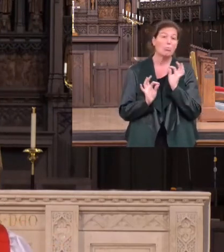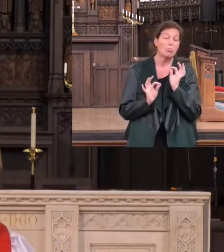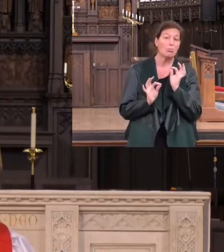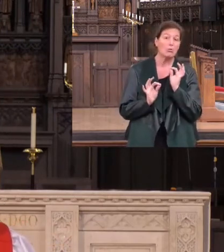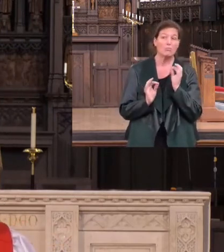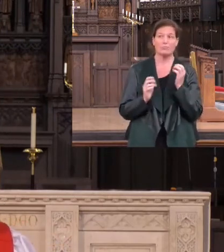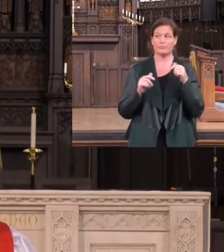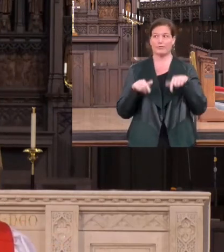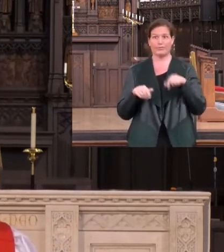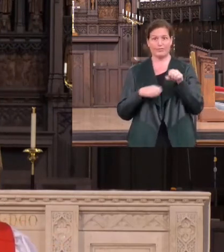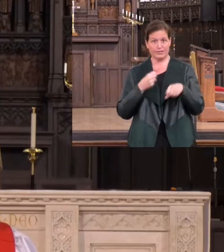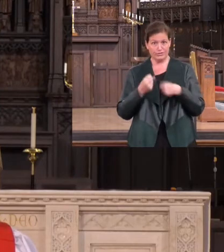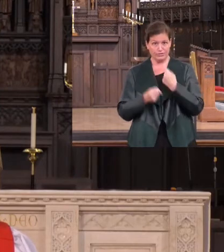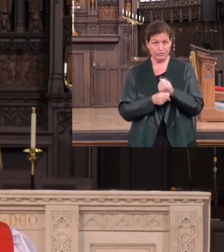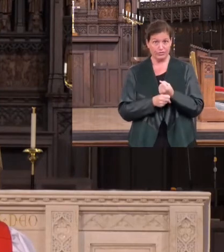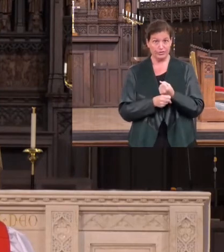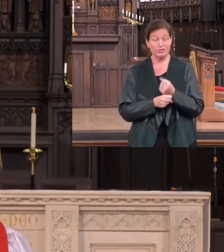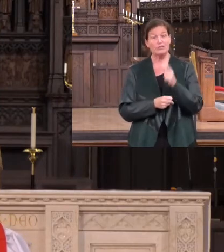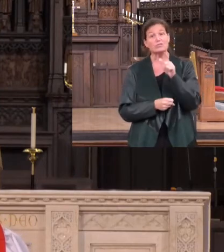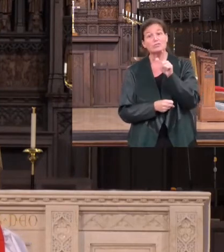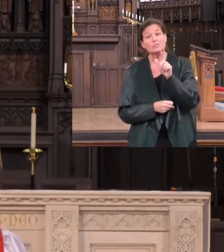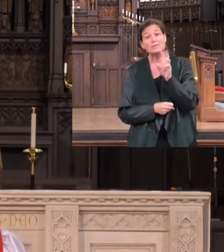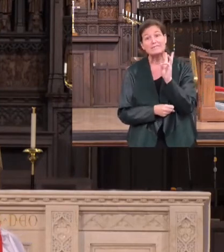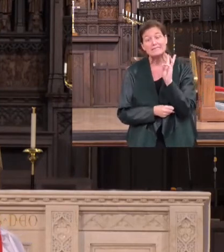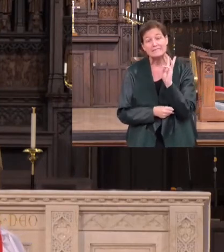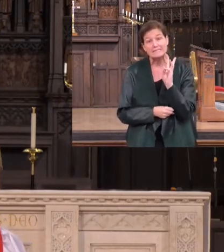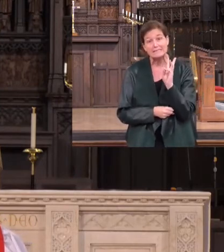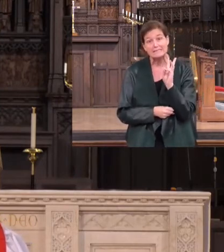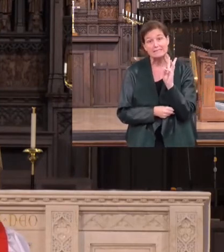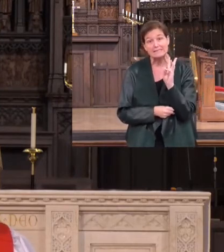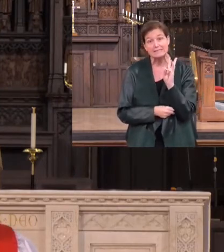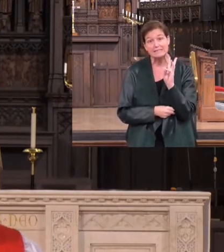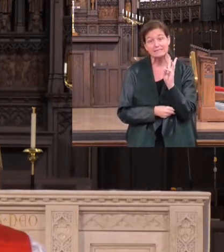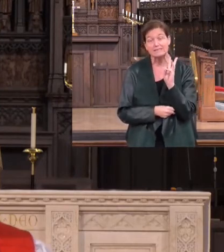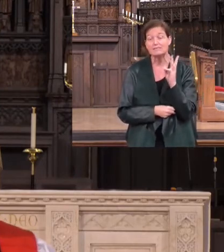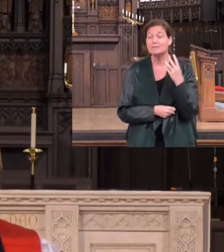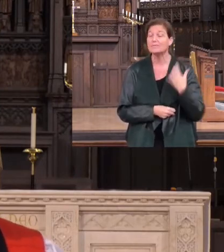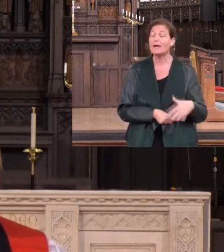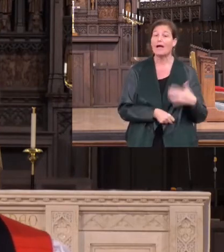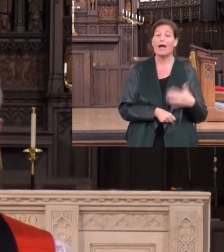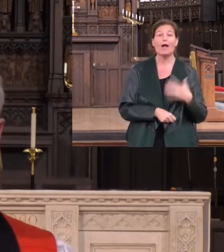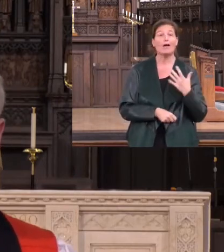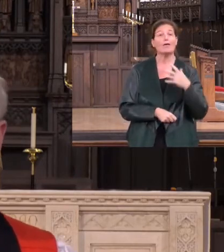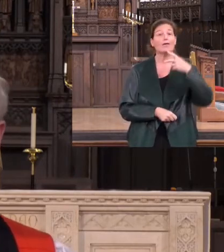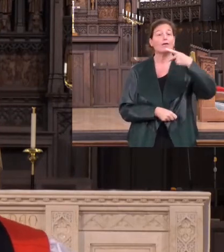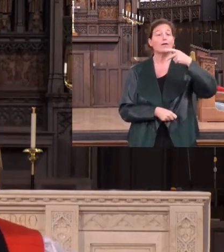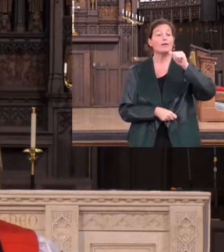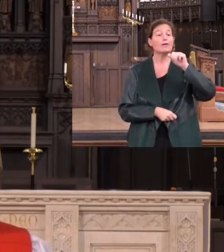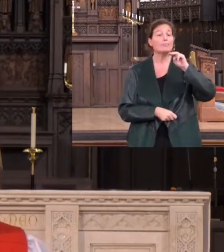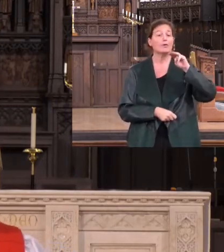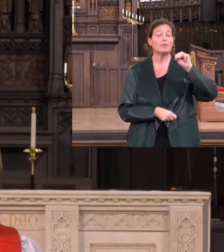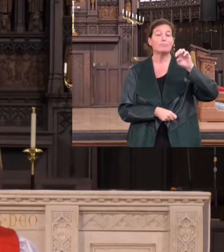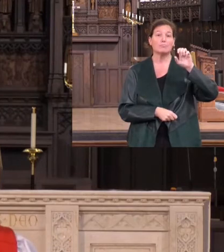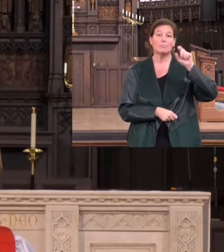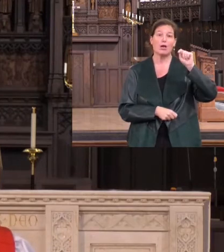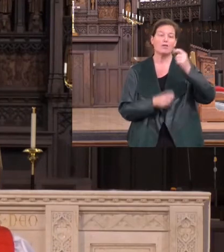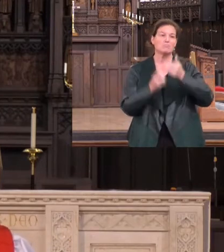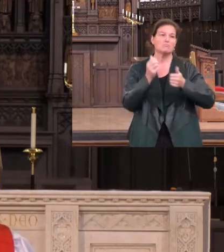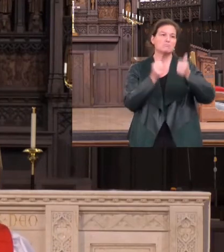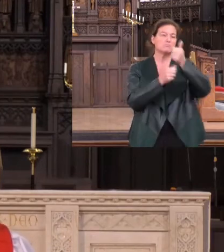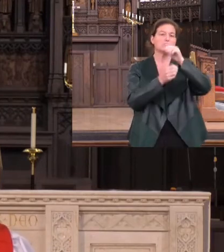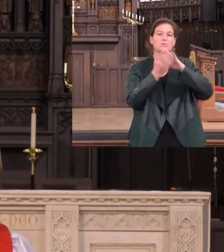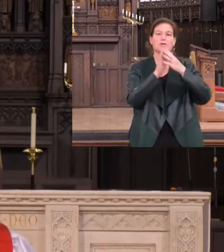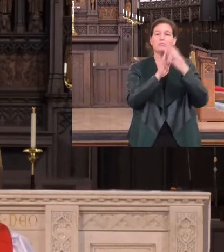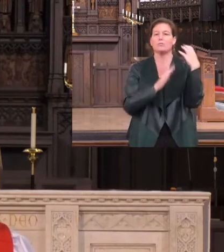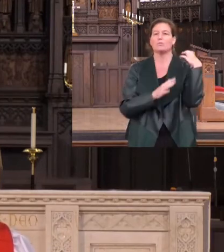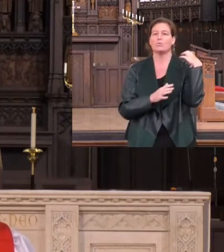In 2020, there are 26. And I'm grateful to Pam Mott, who's promoted the training of coaches in our